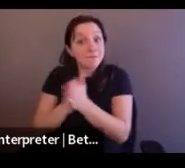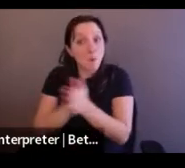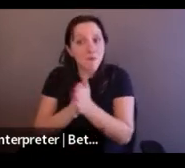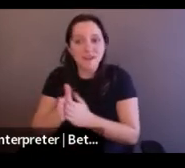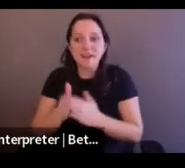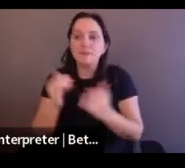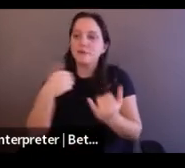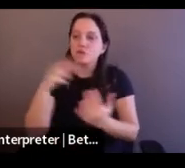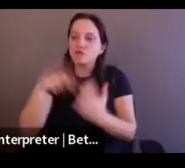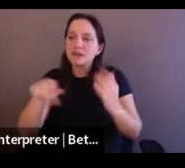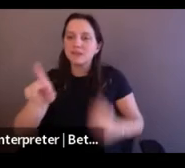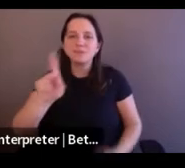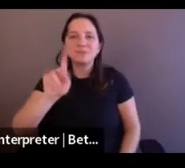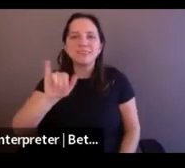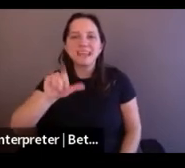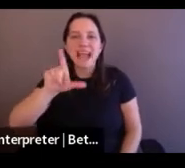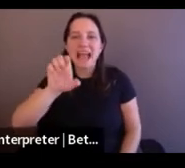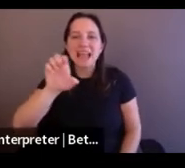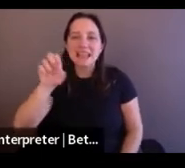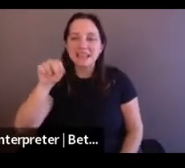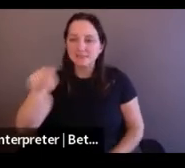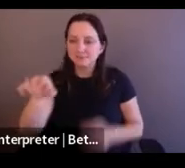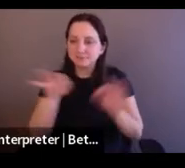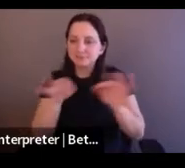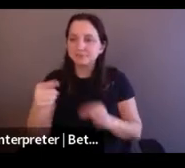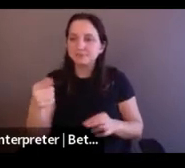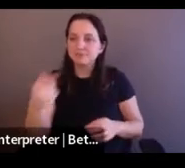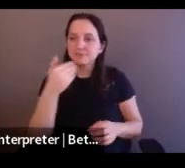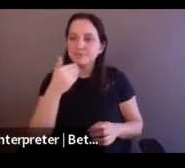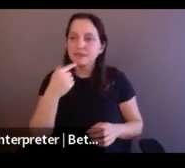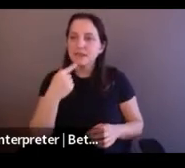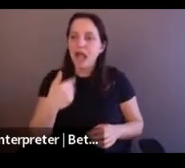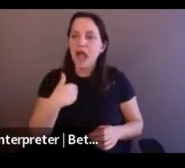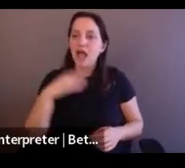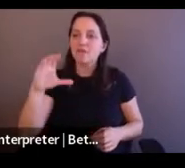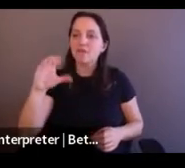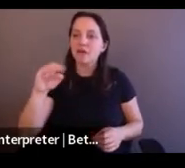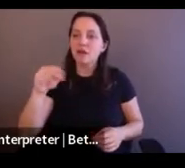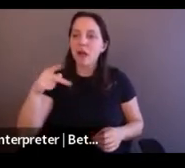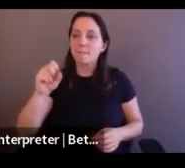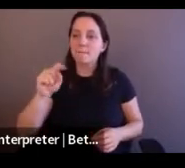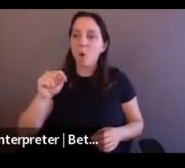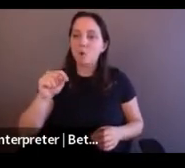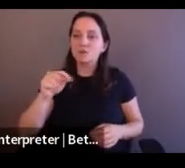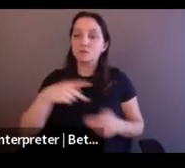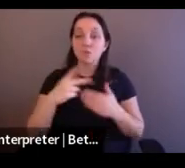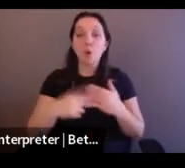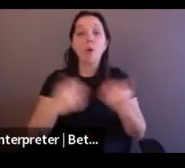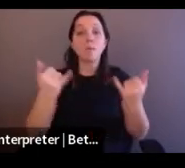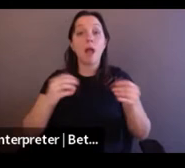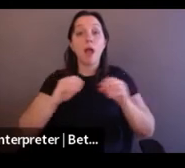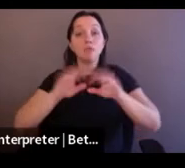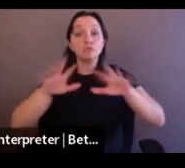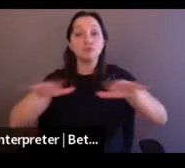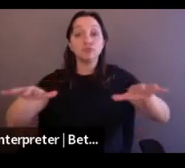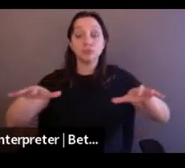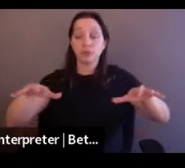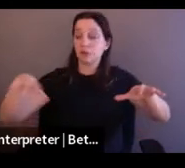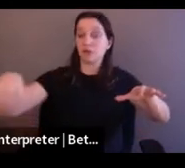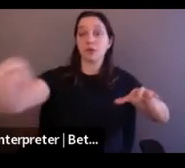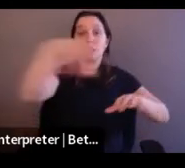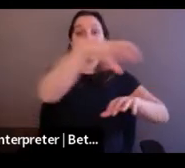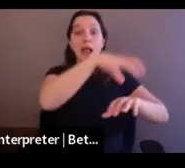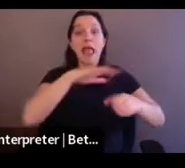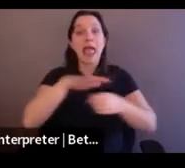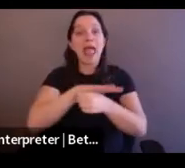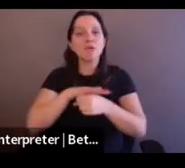their compost program has expanded to neighborhoods where English is not the first language. So it's a great opportunity to reach diverse communities,